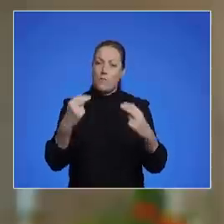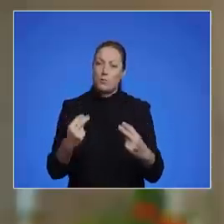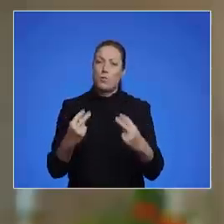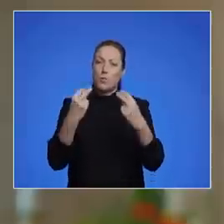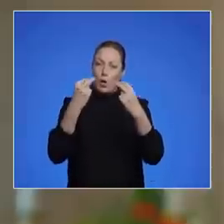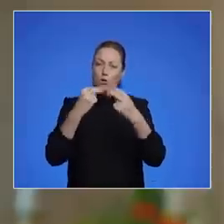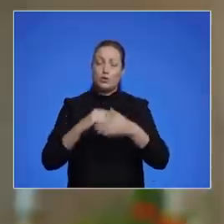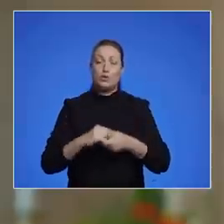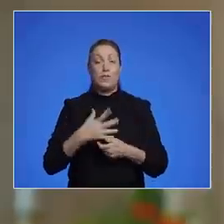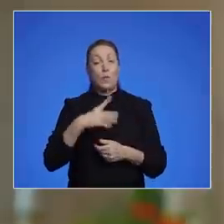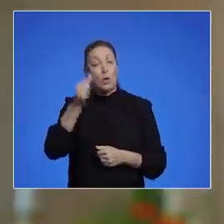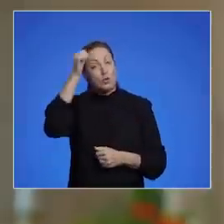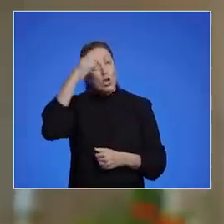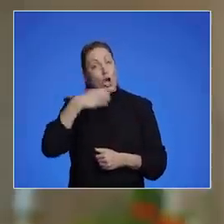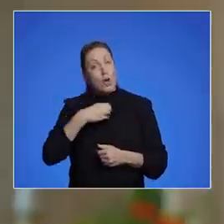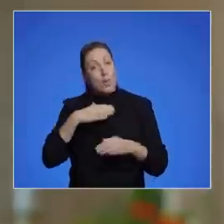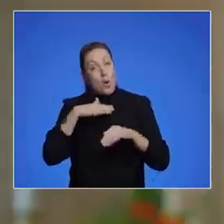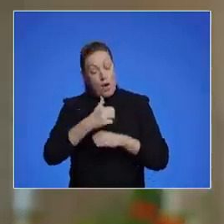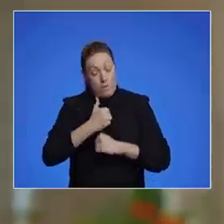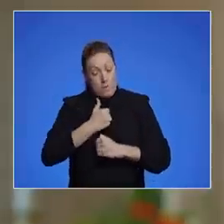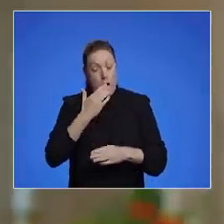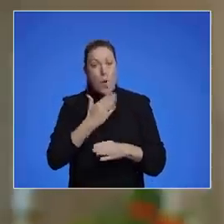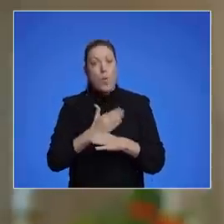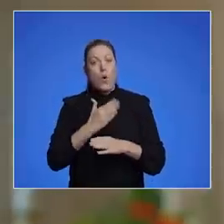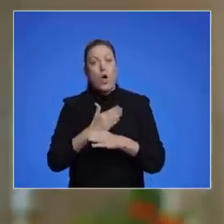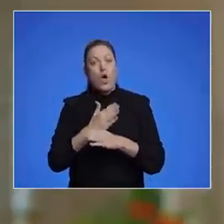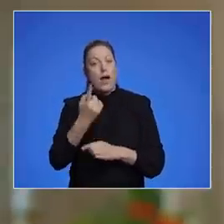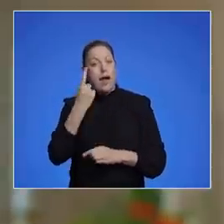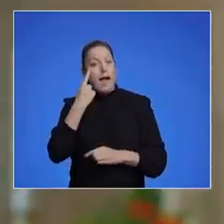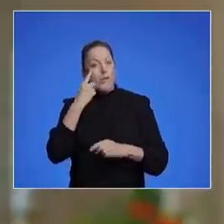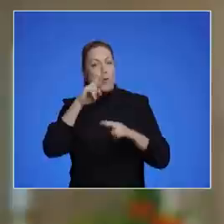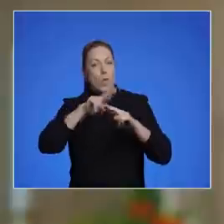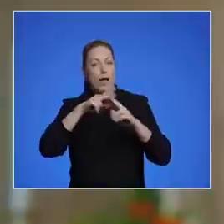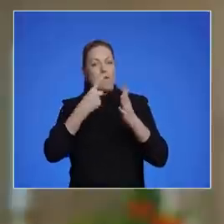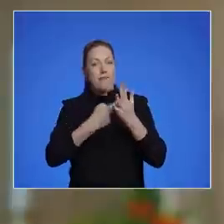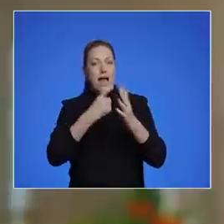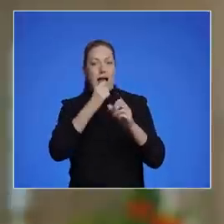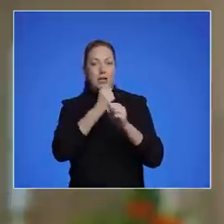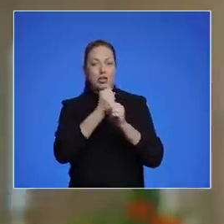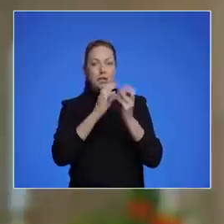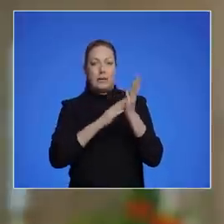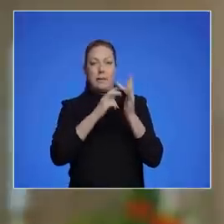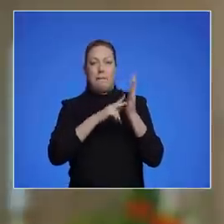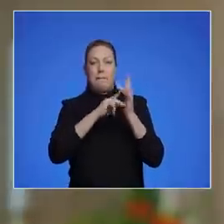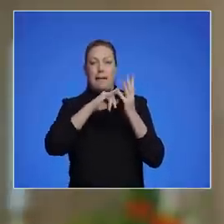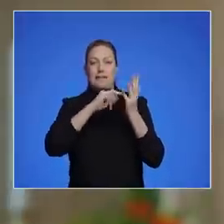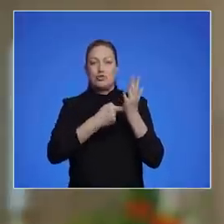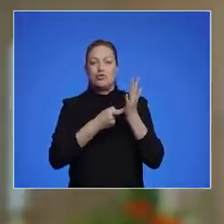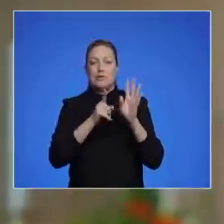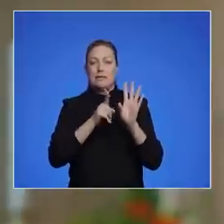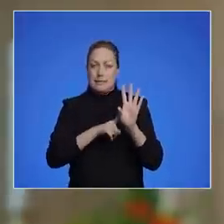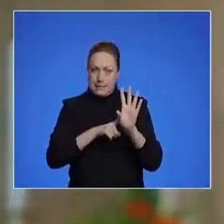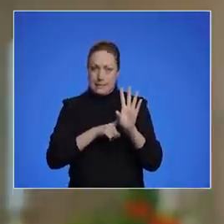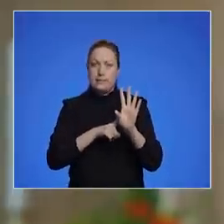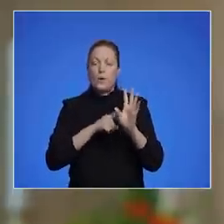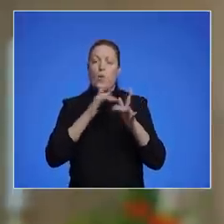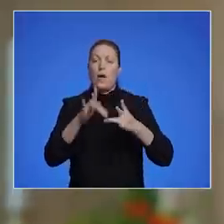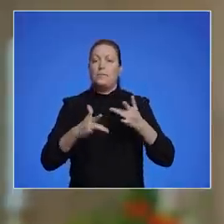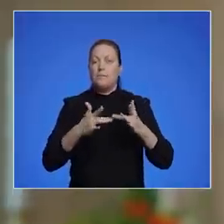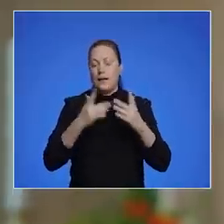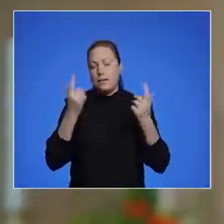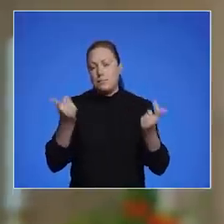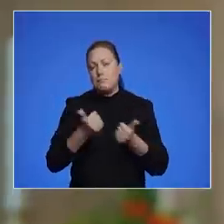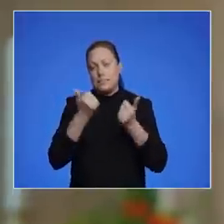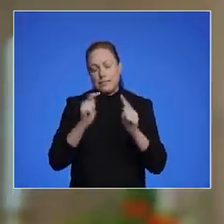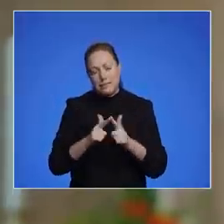home. If you'd like to know more about the ministry that I run, please go to frgministry.com. There are plenty of resources,